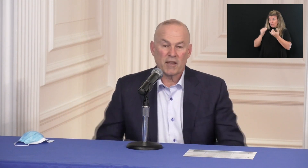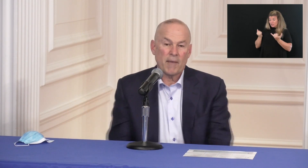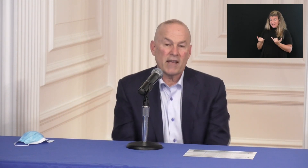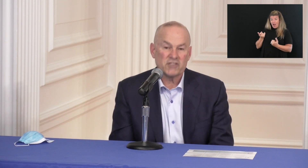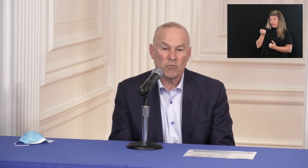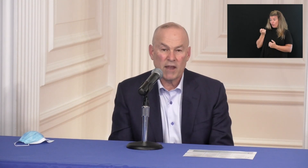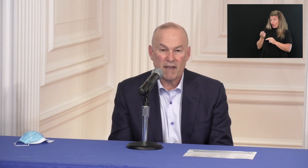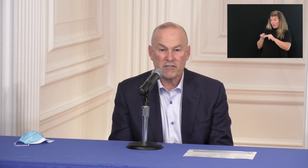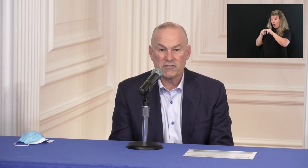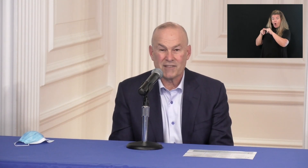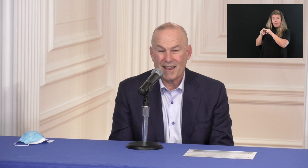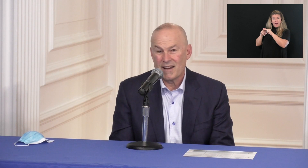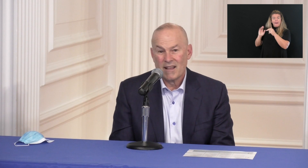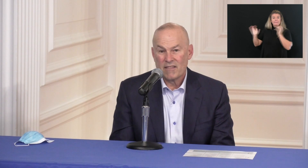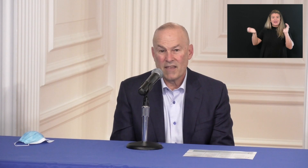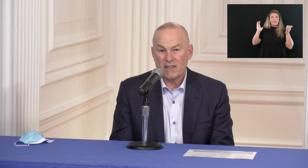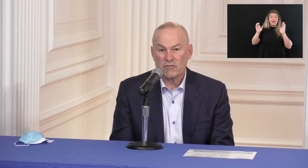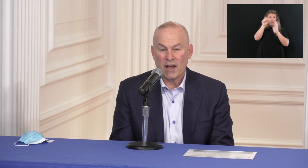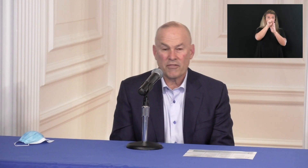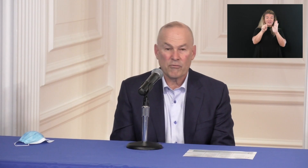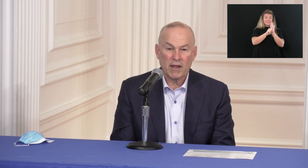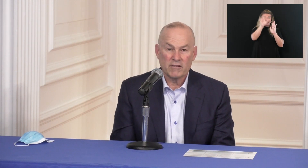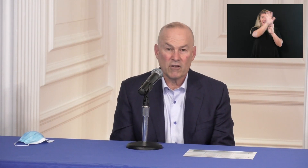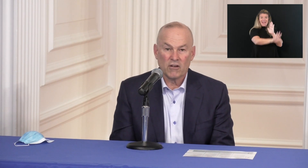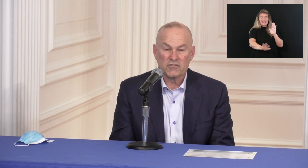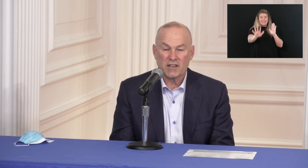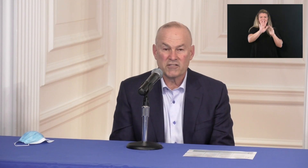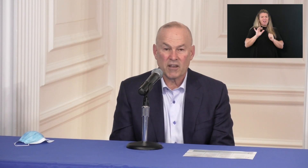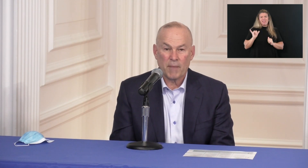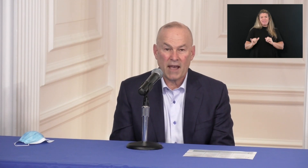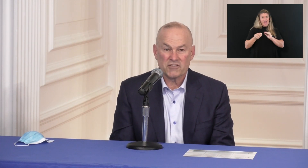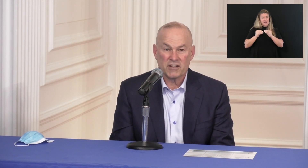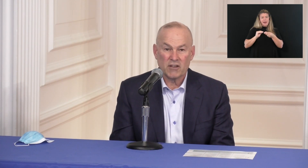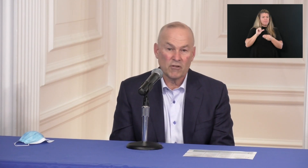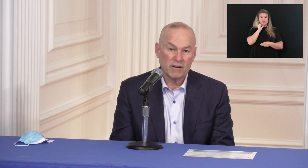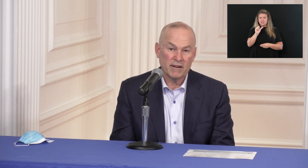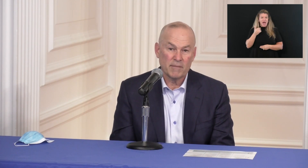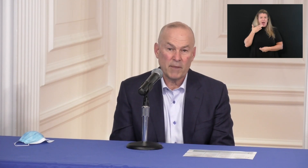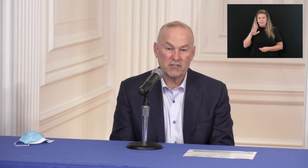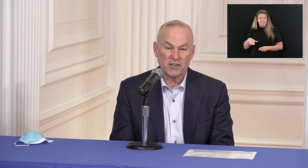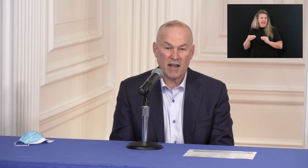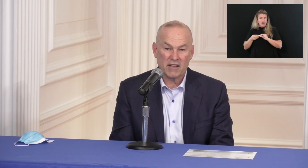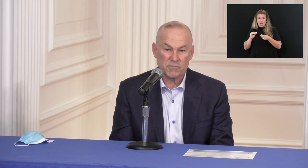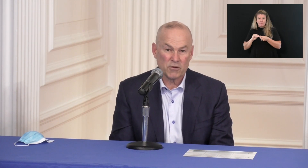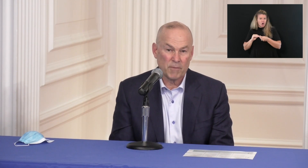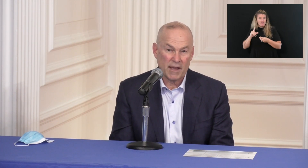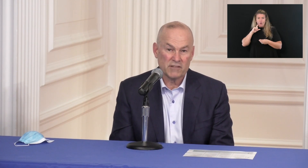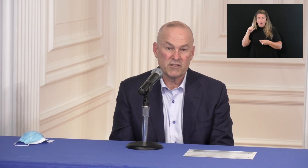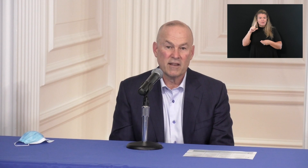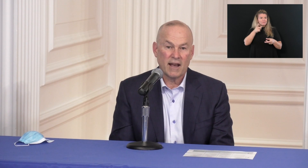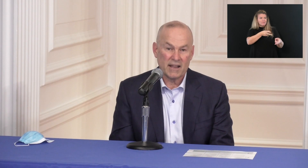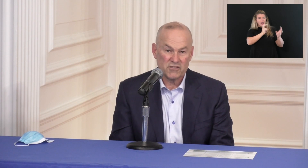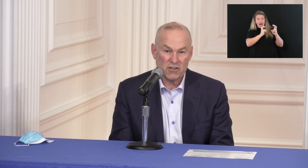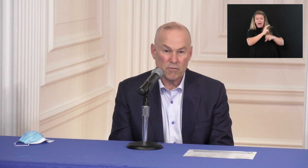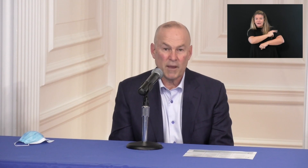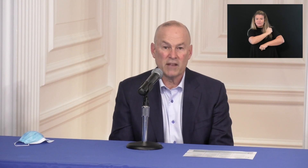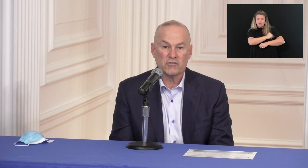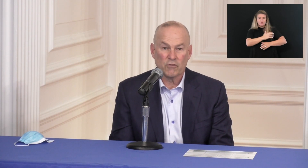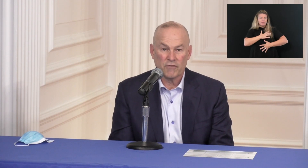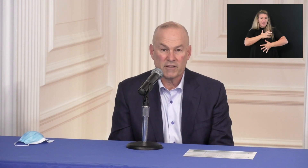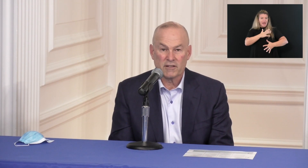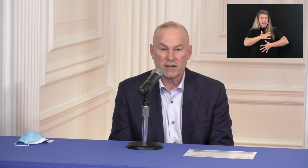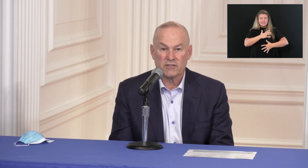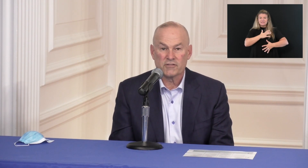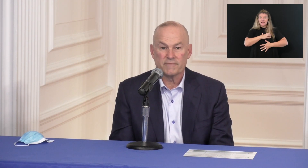to the capacity we have in the state, they do not threaten our state's capacity on inpatient hospital beds, ICU beds,